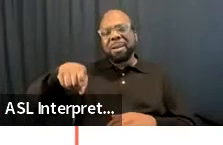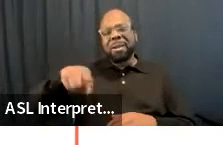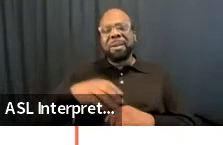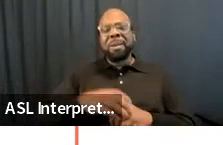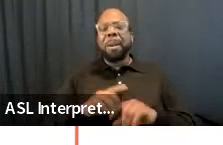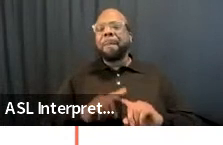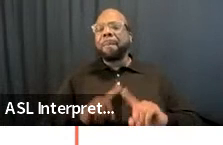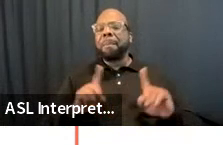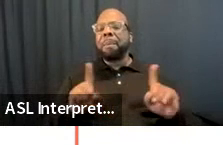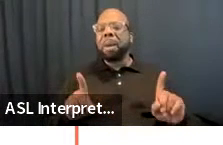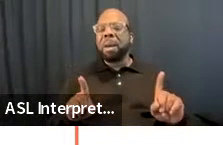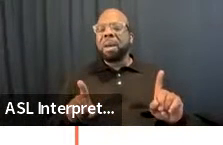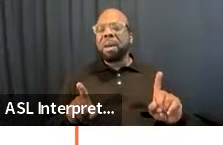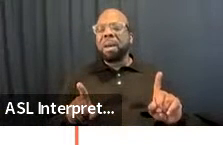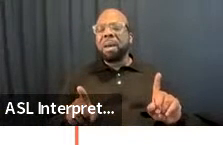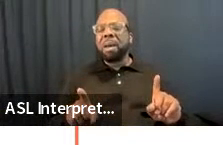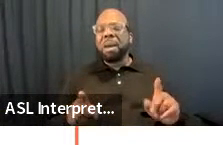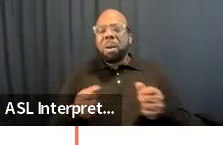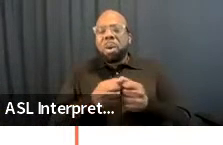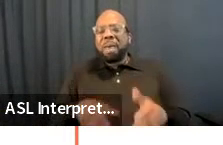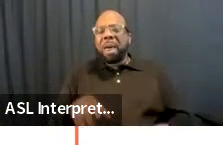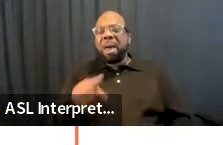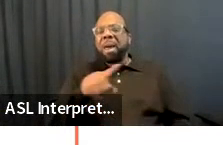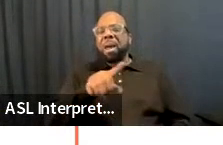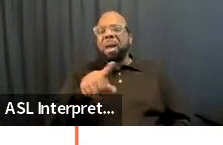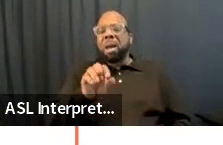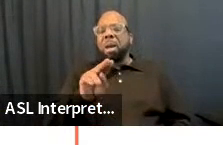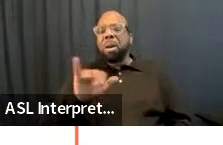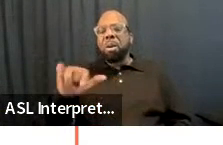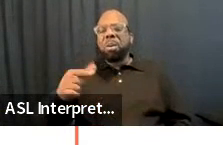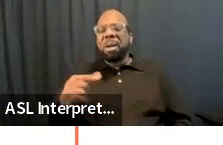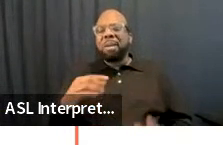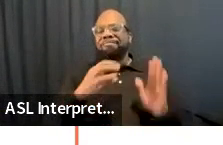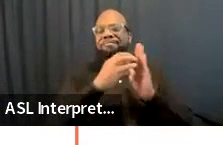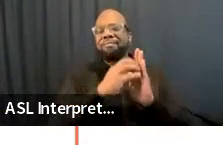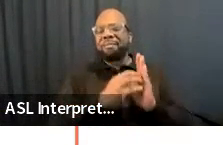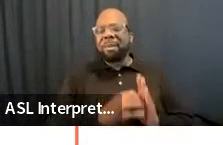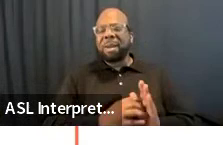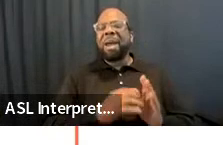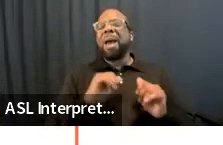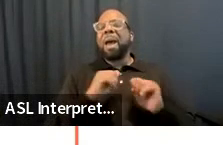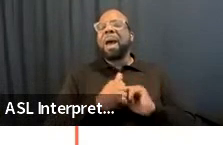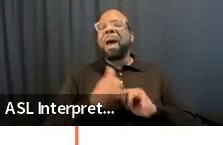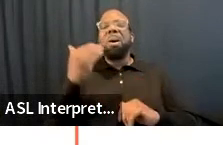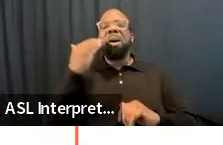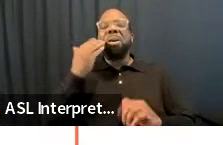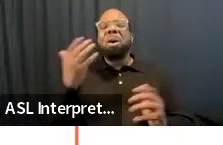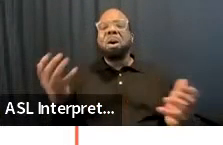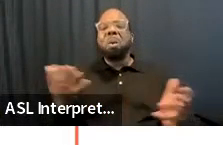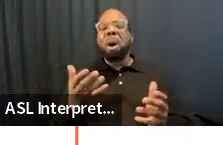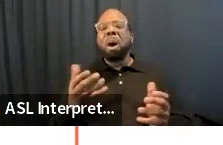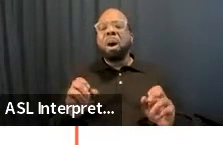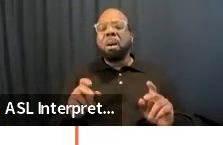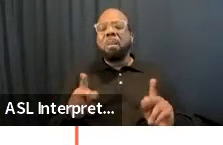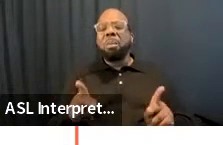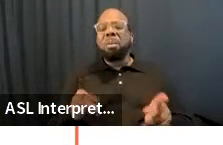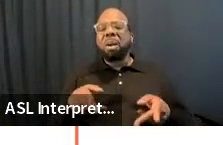But without a zoning text, how do we know what you're permitting where?